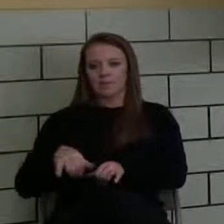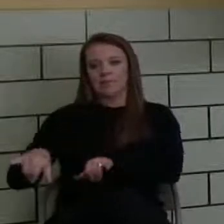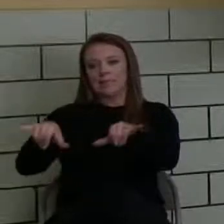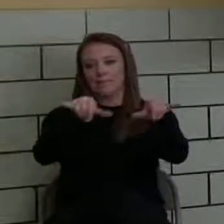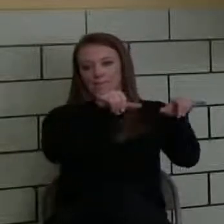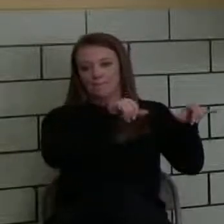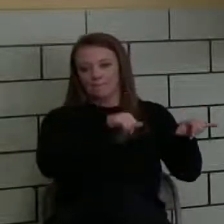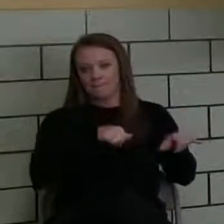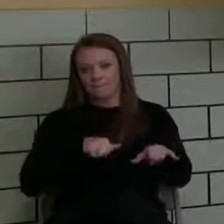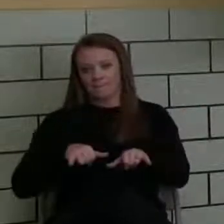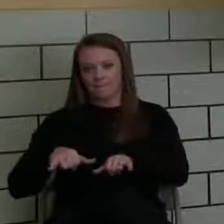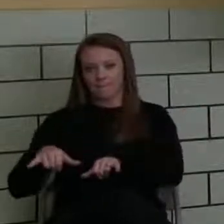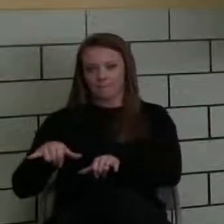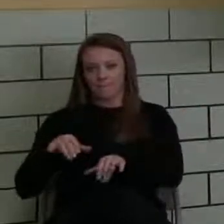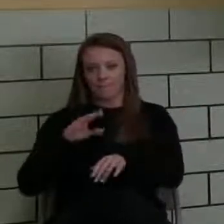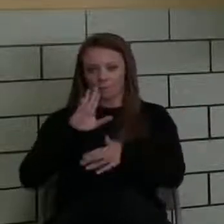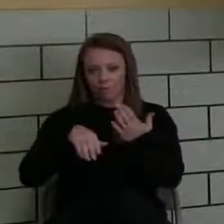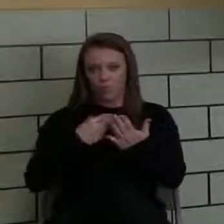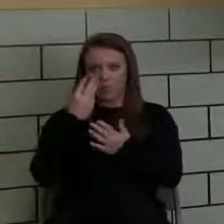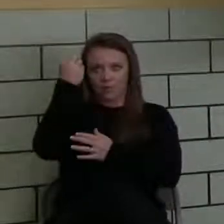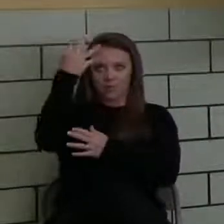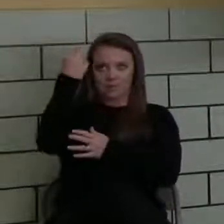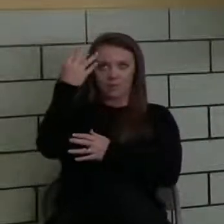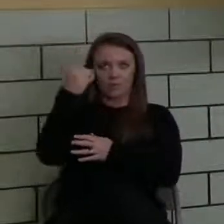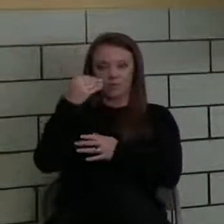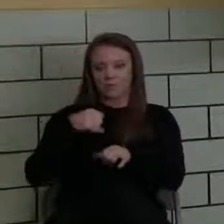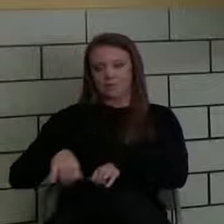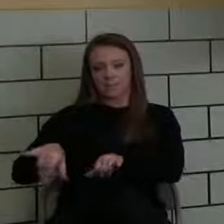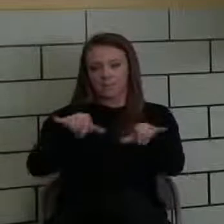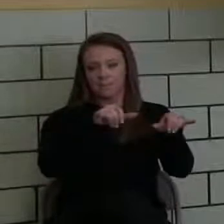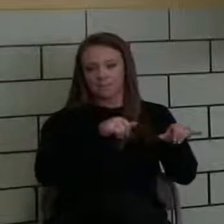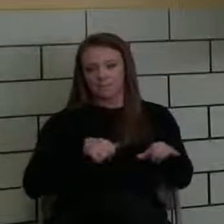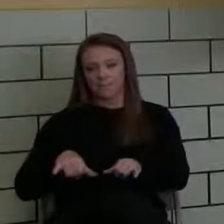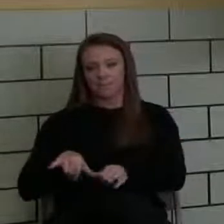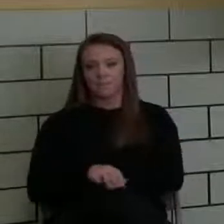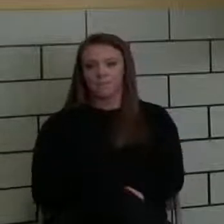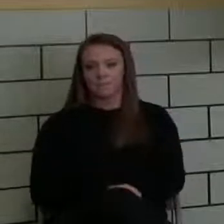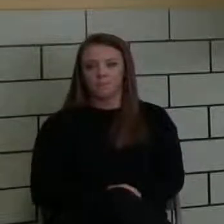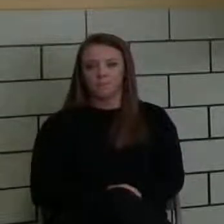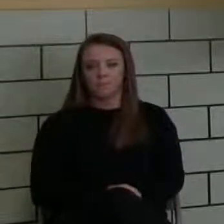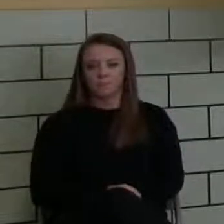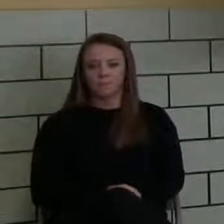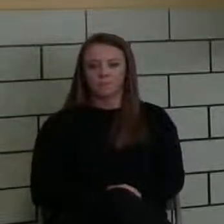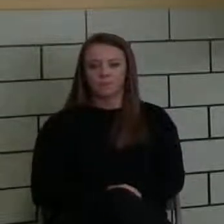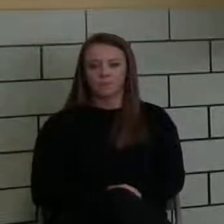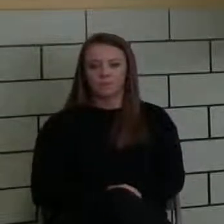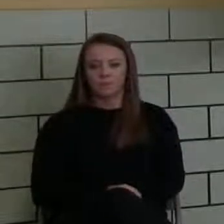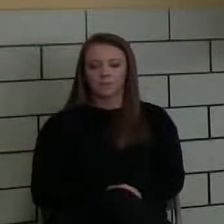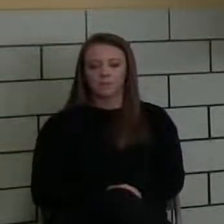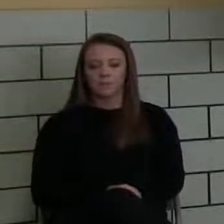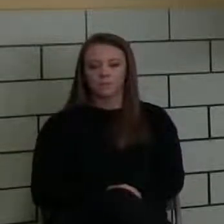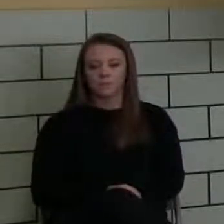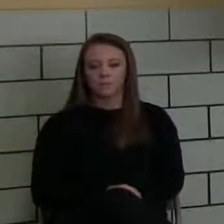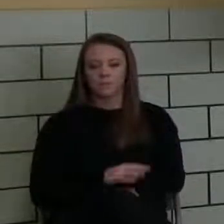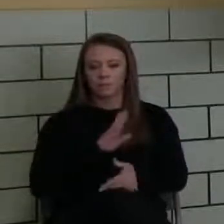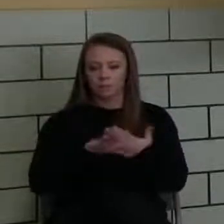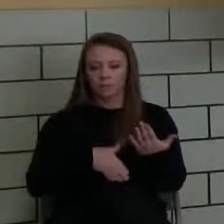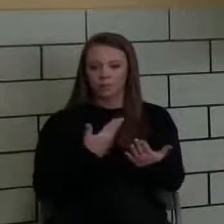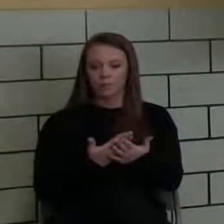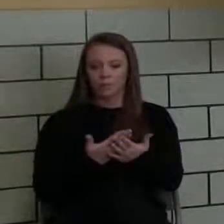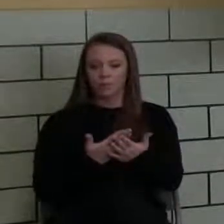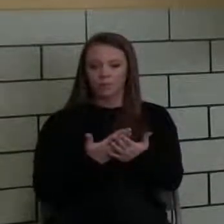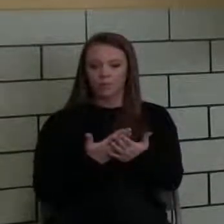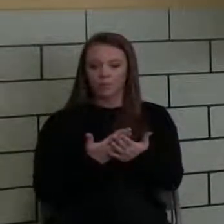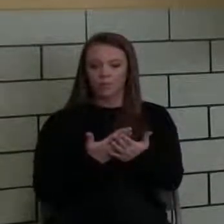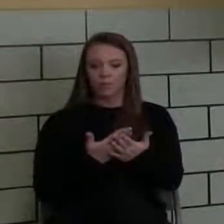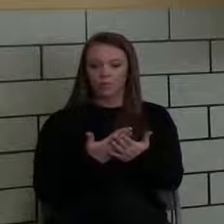the signals that are replaced as part of the streetscape and what KYTC replaces. They will all be the mast arm